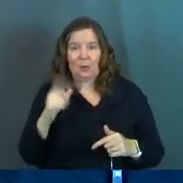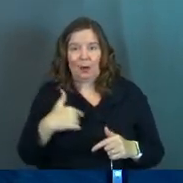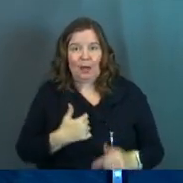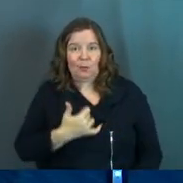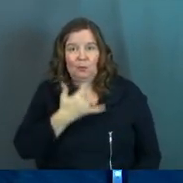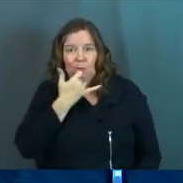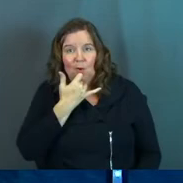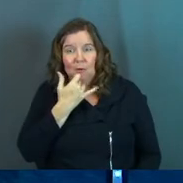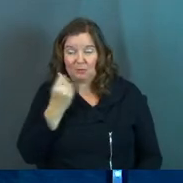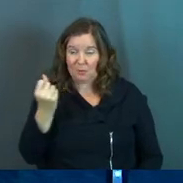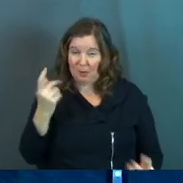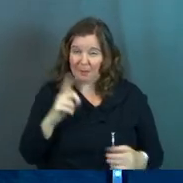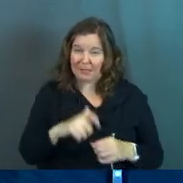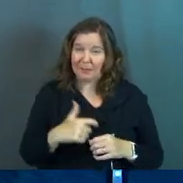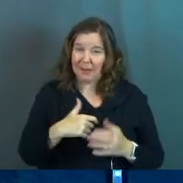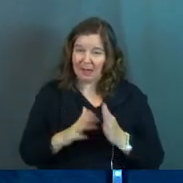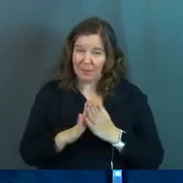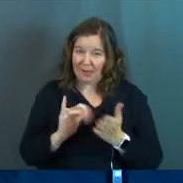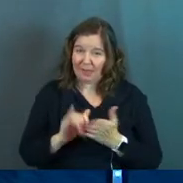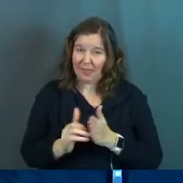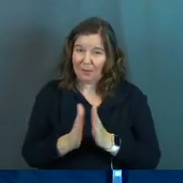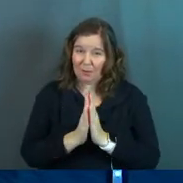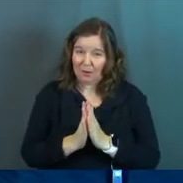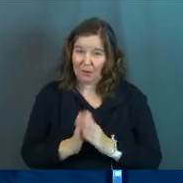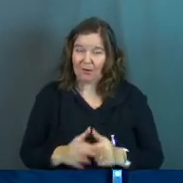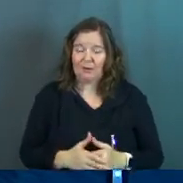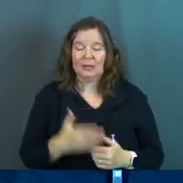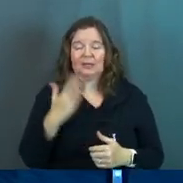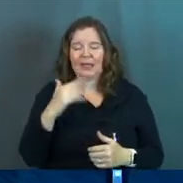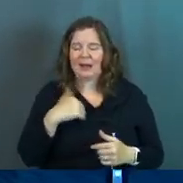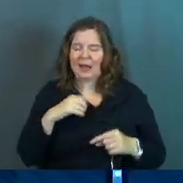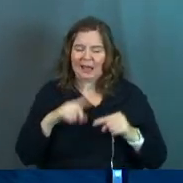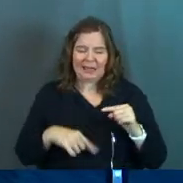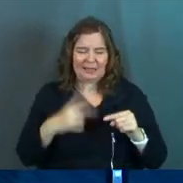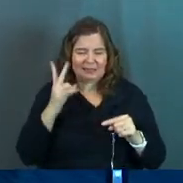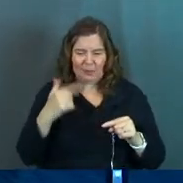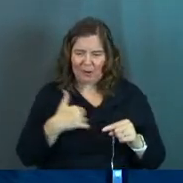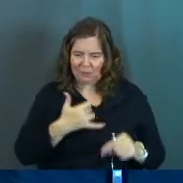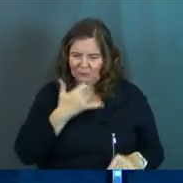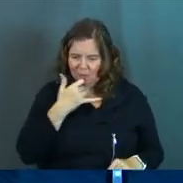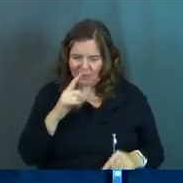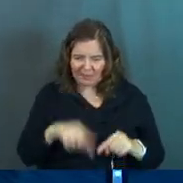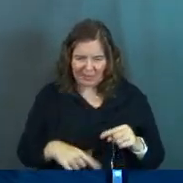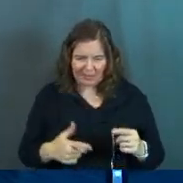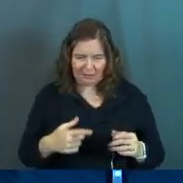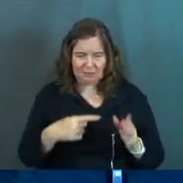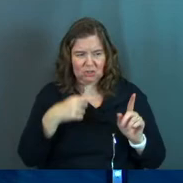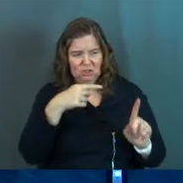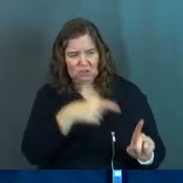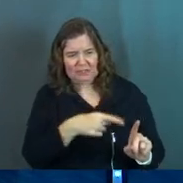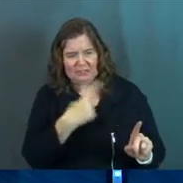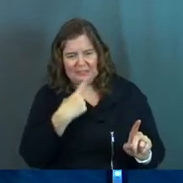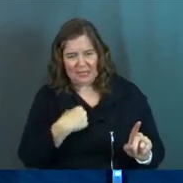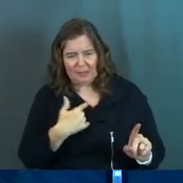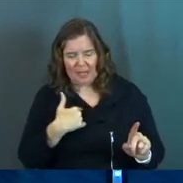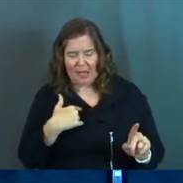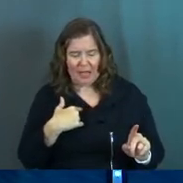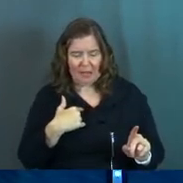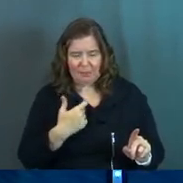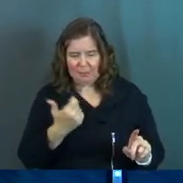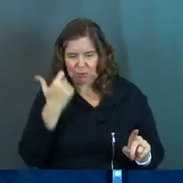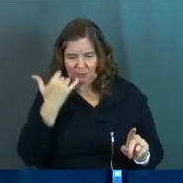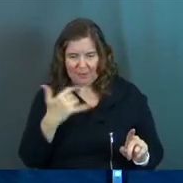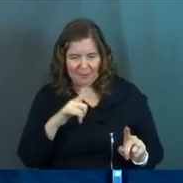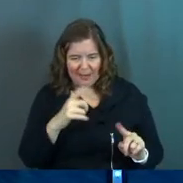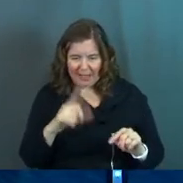it. You know how many times I've prayed that? God, I can't see it. She's telling me I'm a blockhead